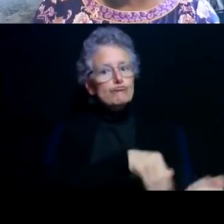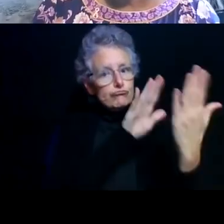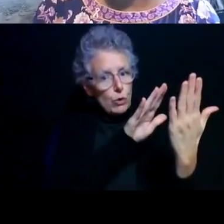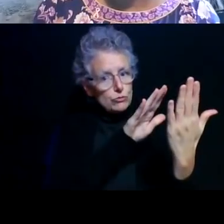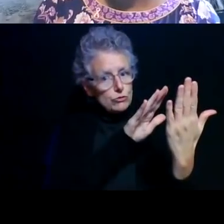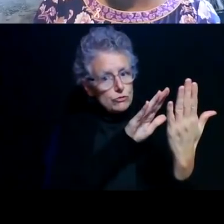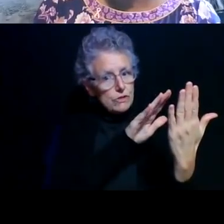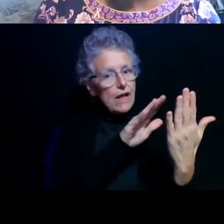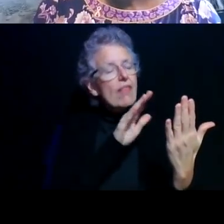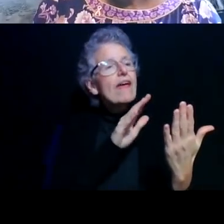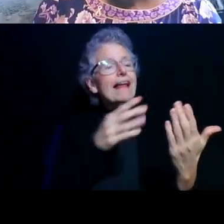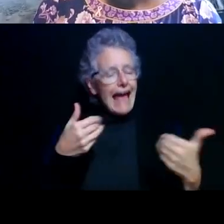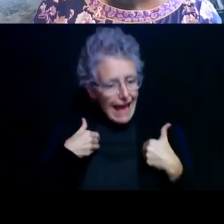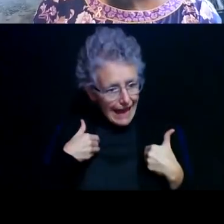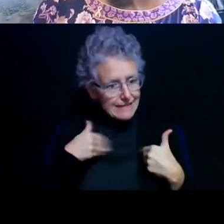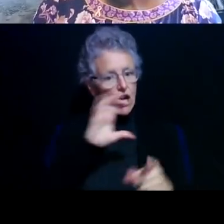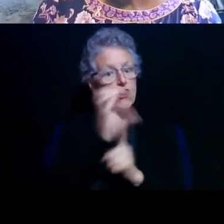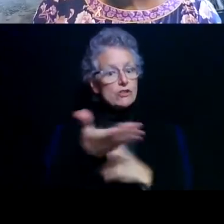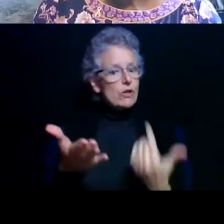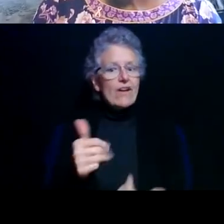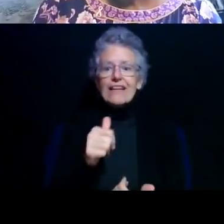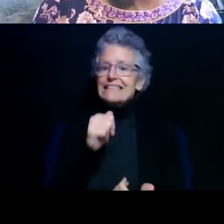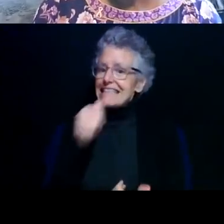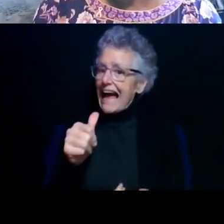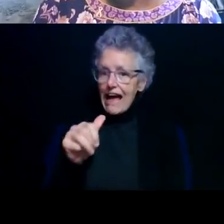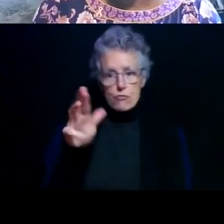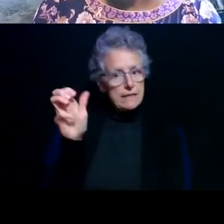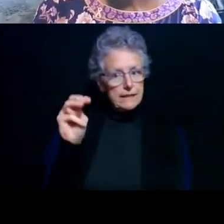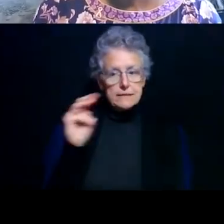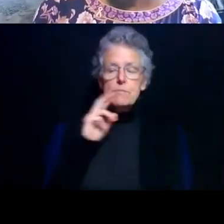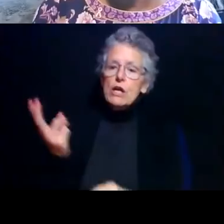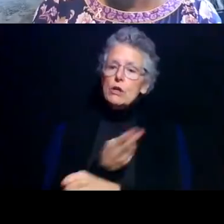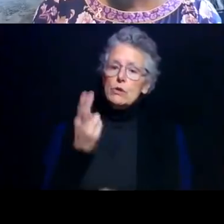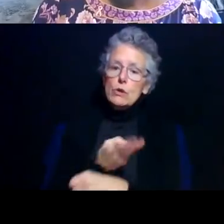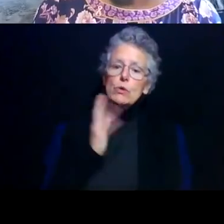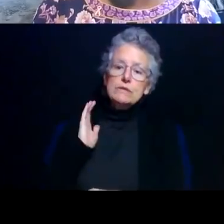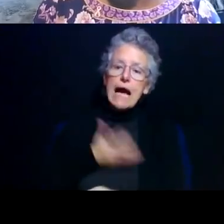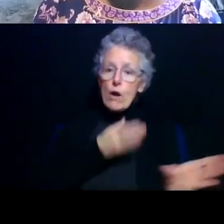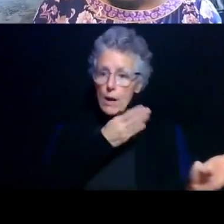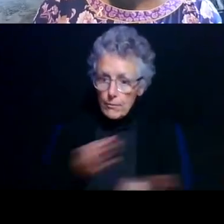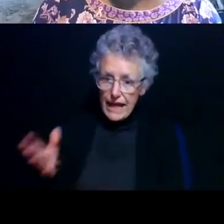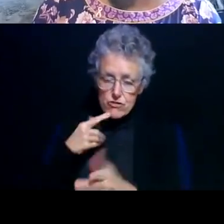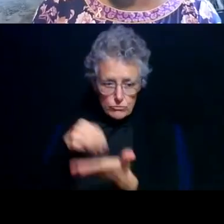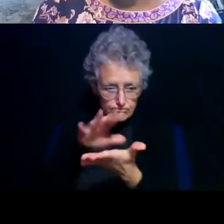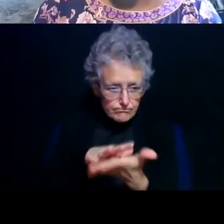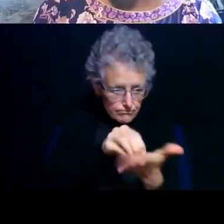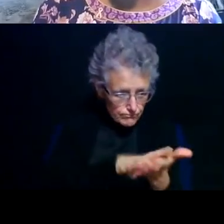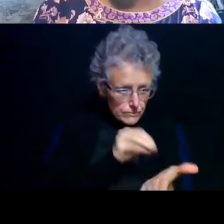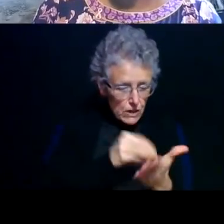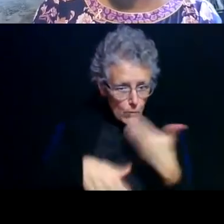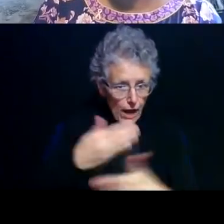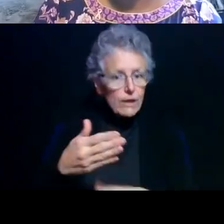an anti-racist culture and utilize our existing dashboard to track the progress and the outcomes of our